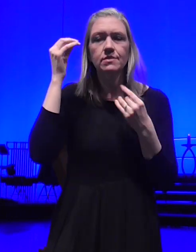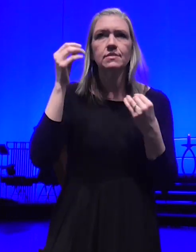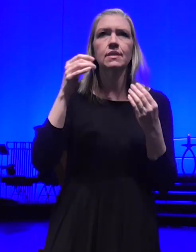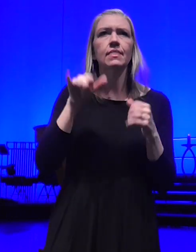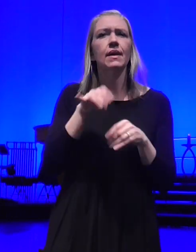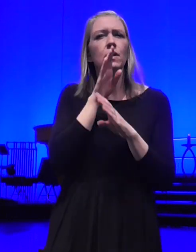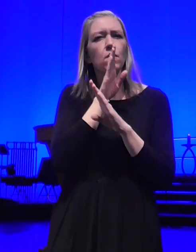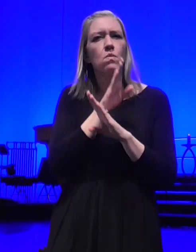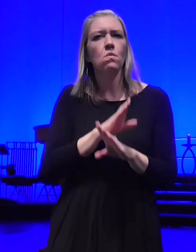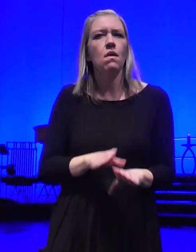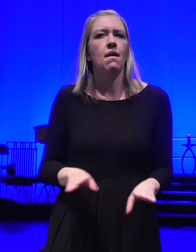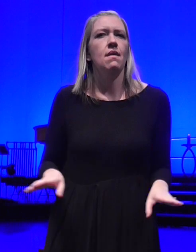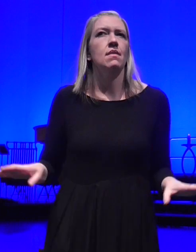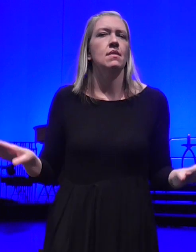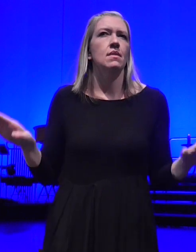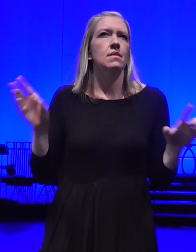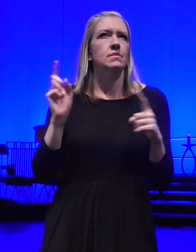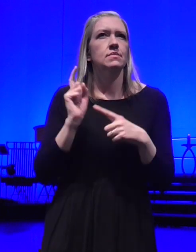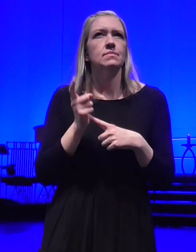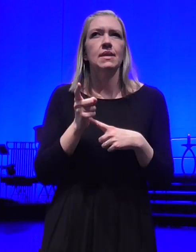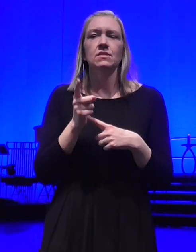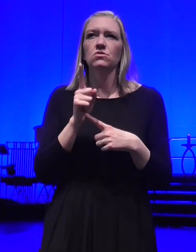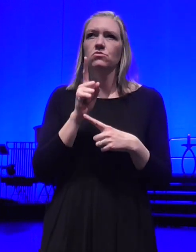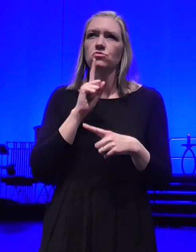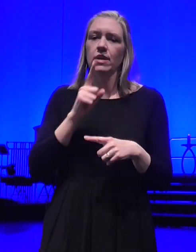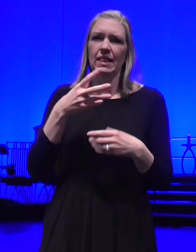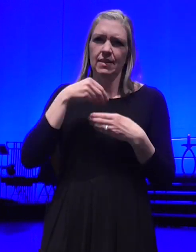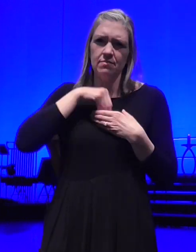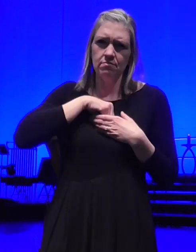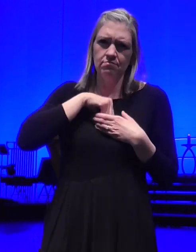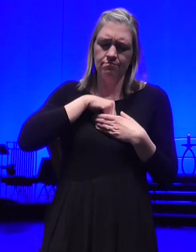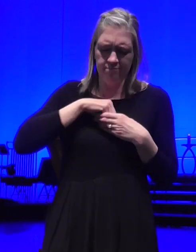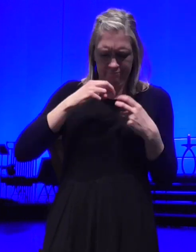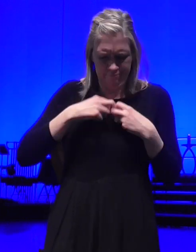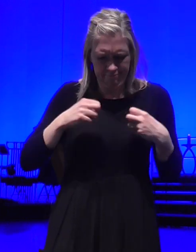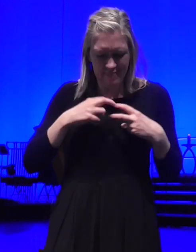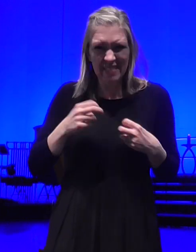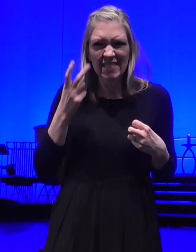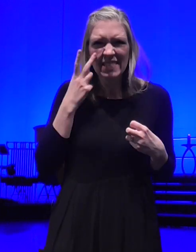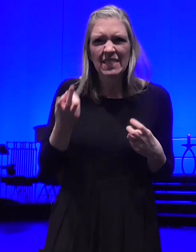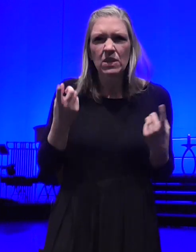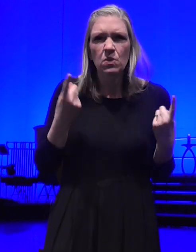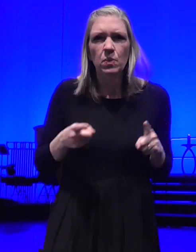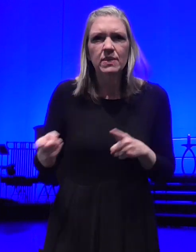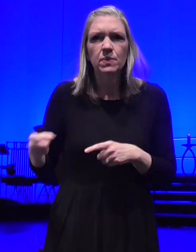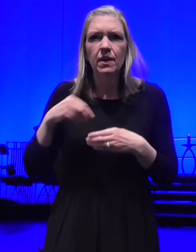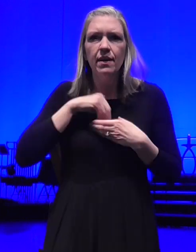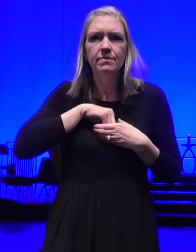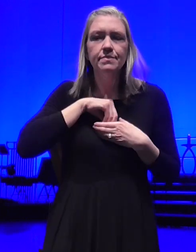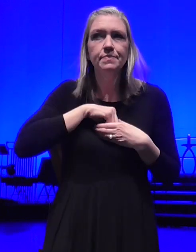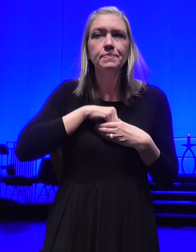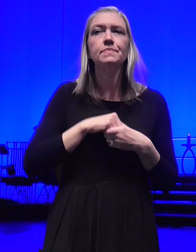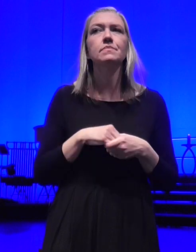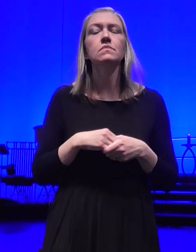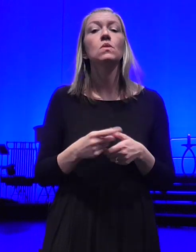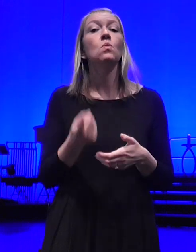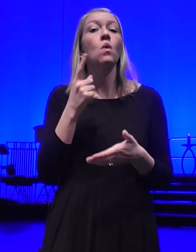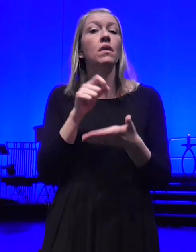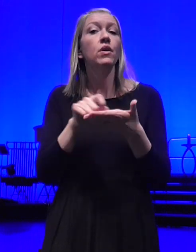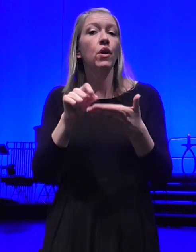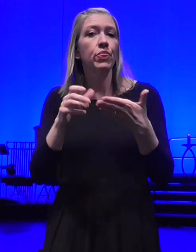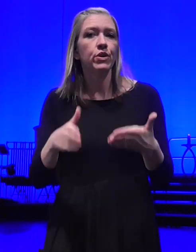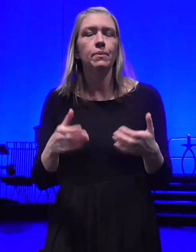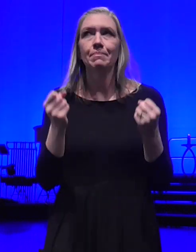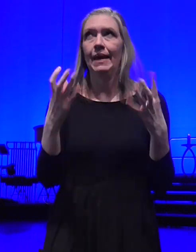that quiet space, of really getting inside and being able to see what's going on there. And one of the authors, one of